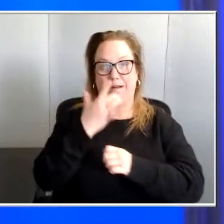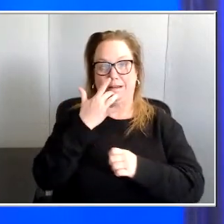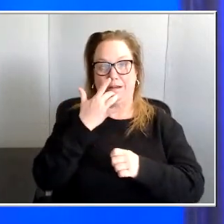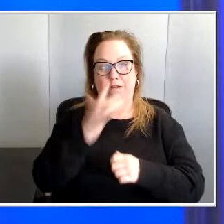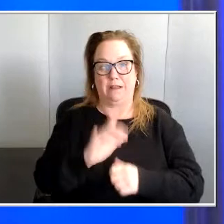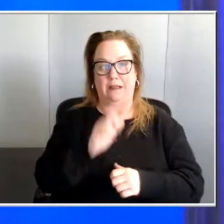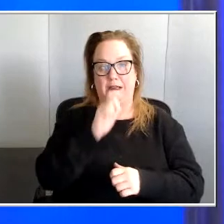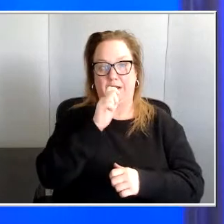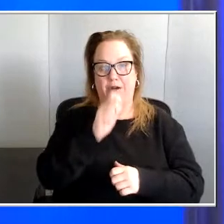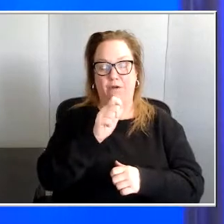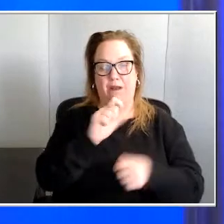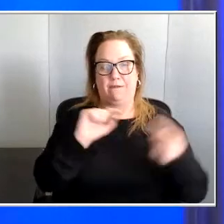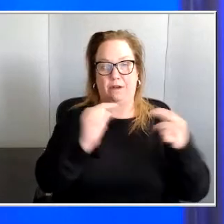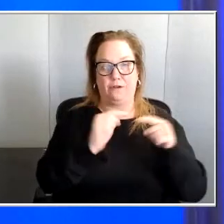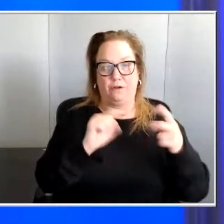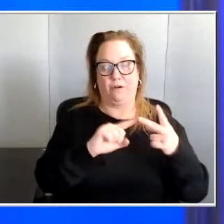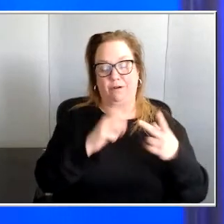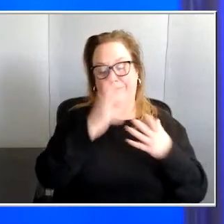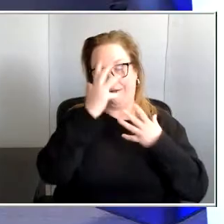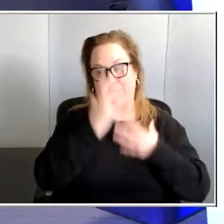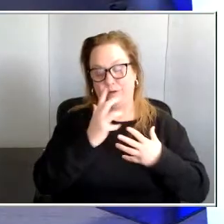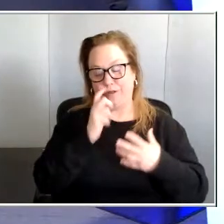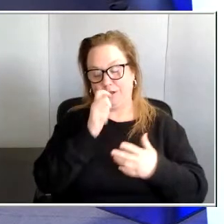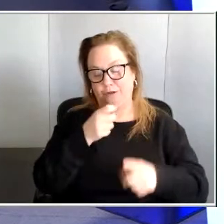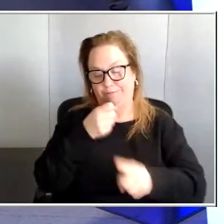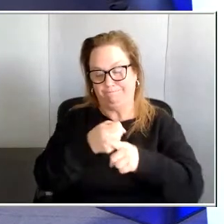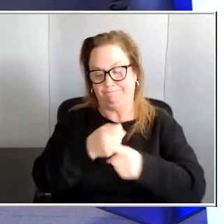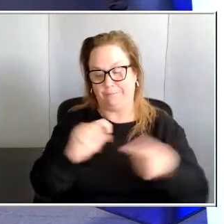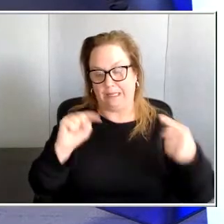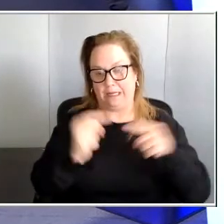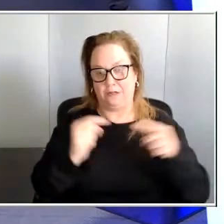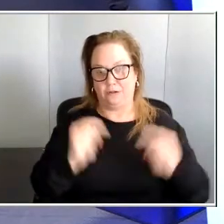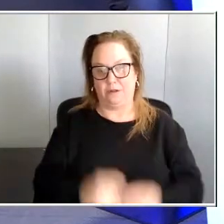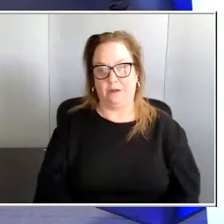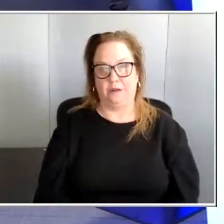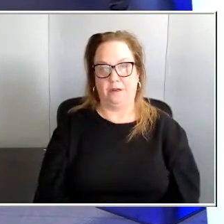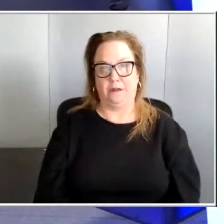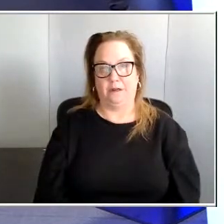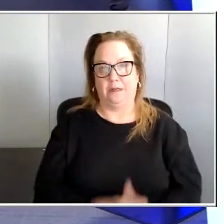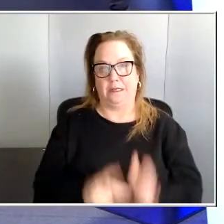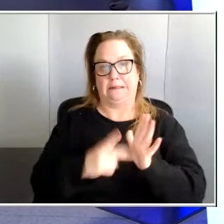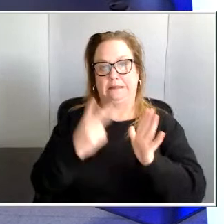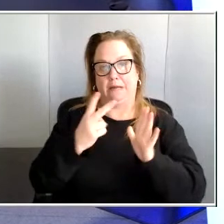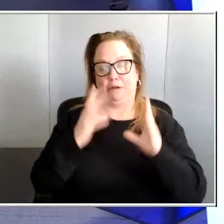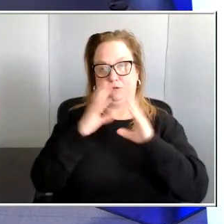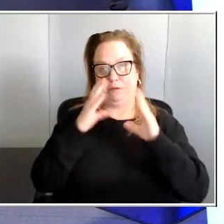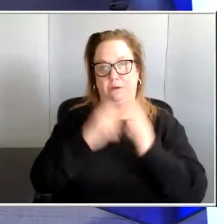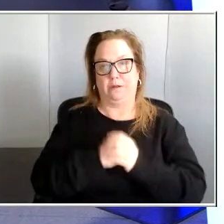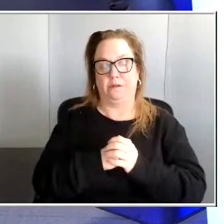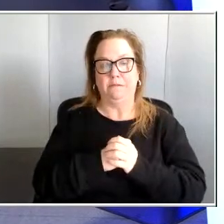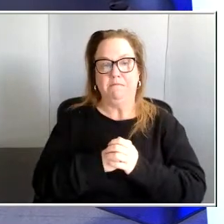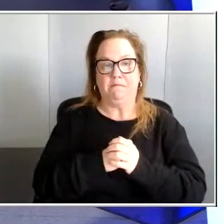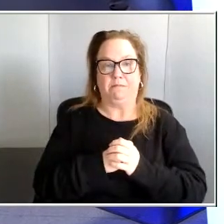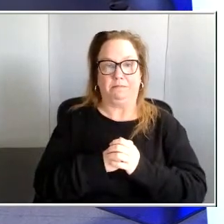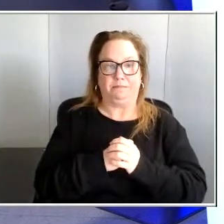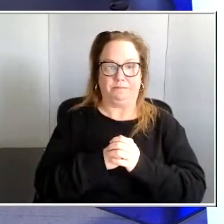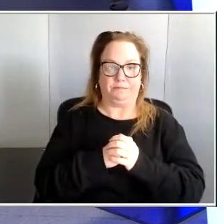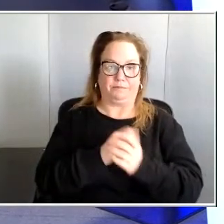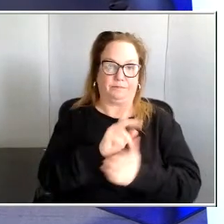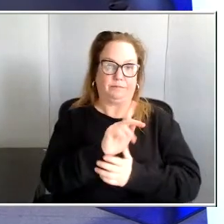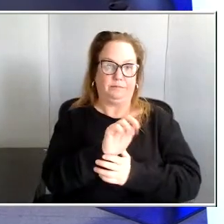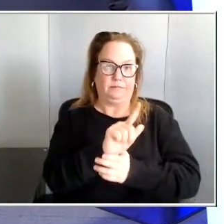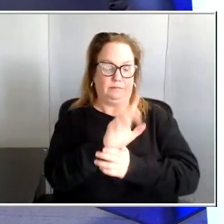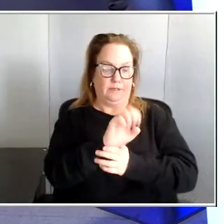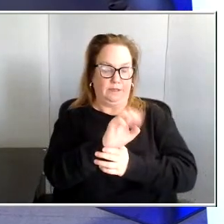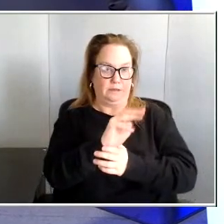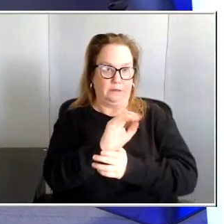meniscal injury, or unfortunately you do have a meniscal injury. Yeah, so I mean it's like double trouble. Yep, almost. Yeah. That's exactly right. And then, so Kyle, Maggie started